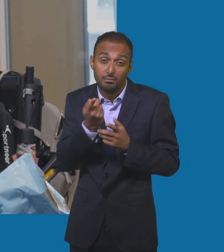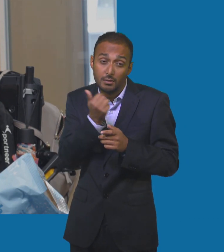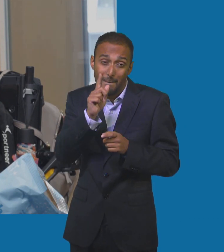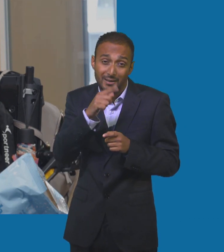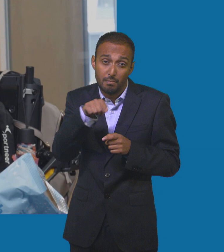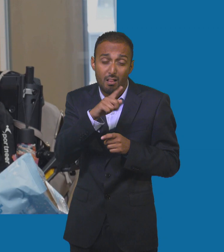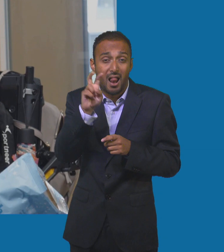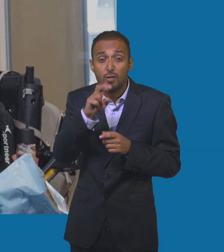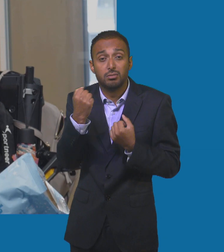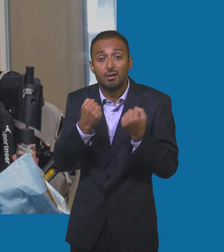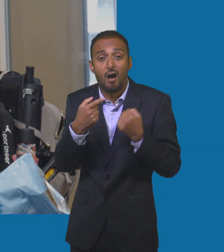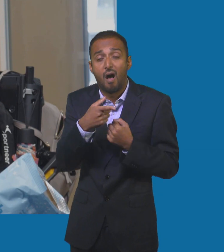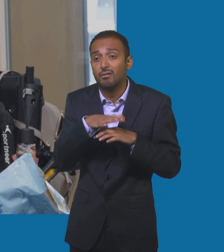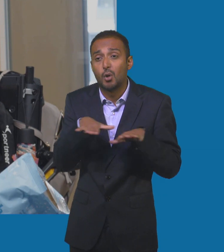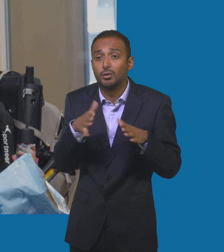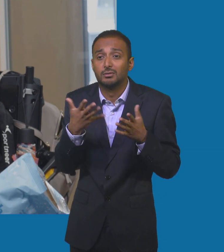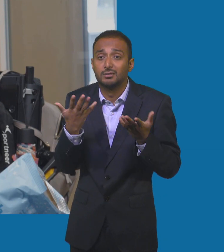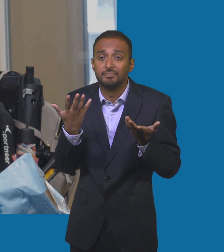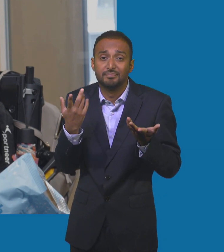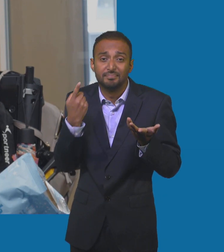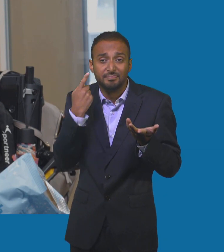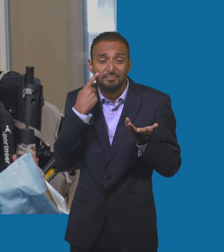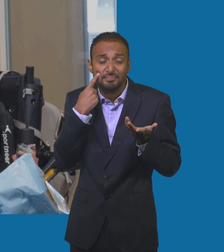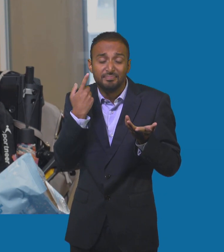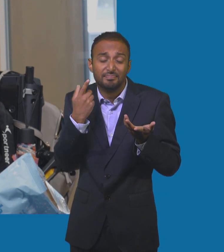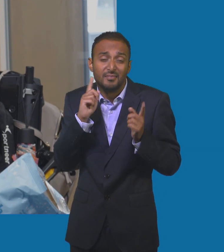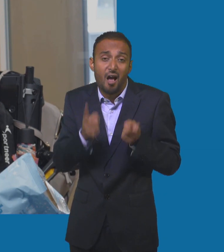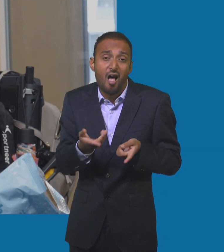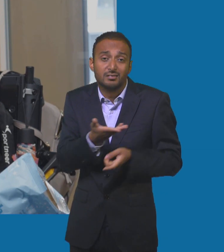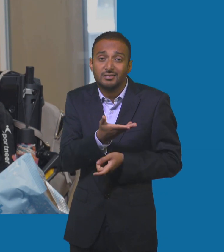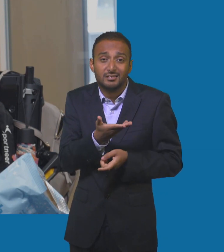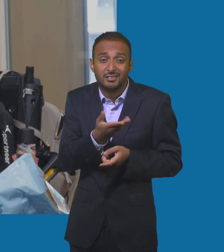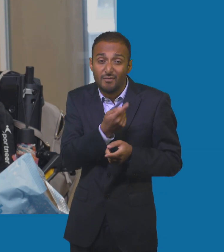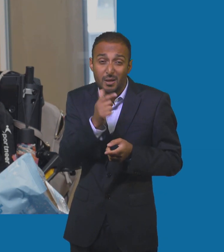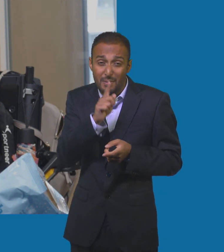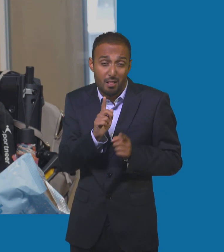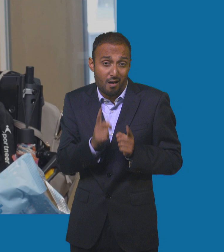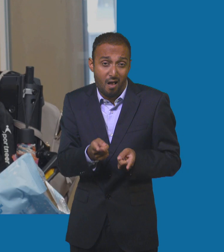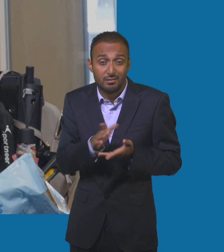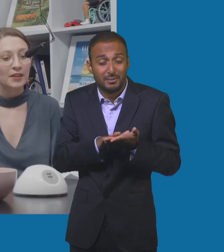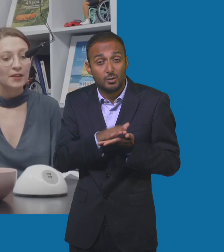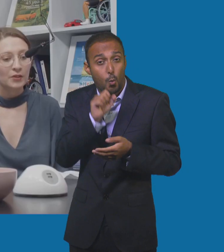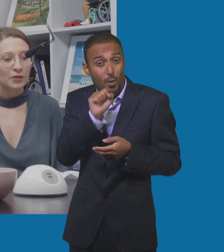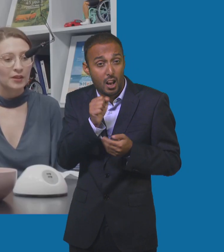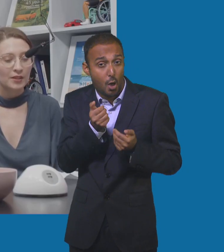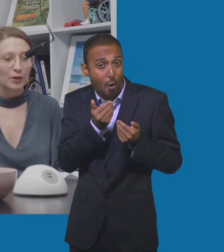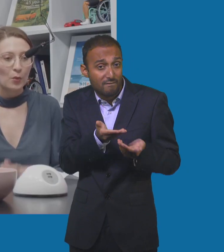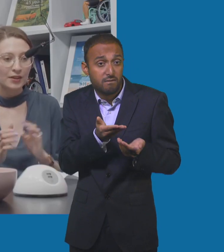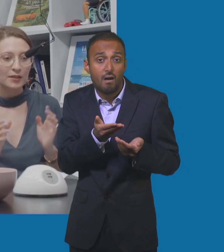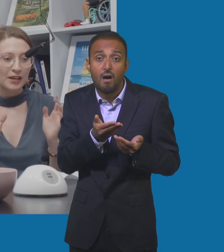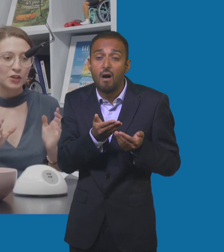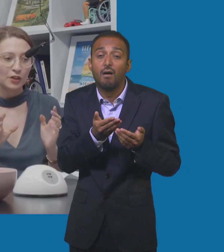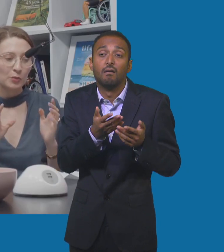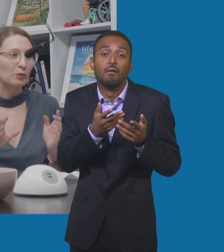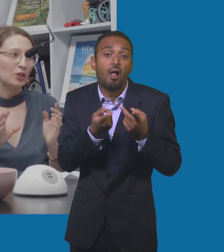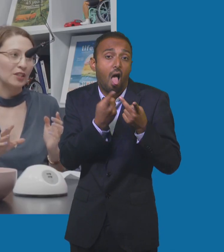just not be feasible. So is there going to be a safety net? Is there going to be concessions? Yeah, so I think there's two things here. One